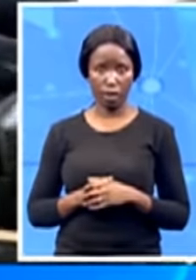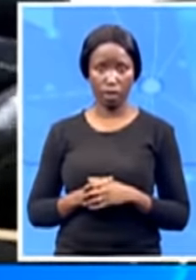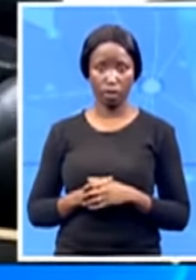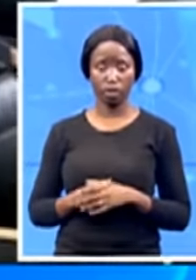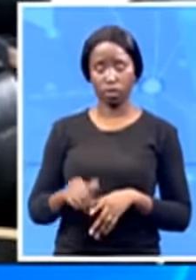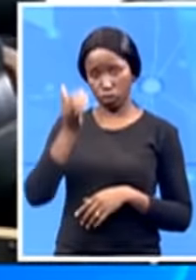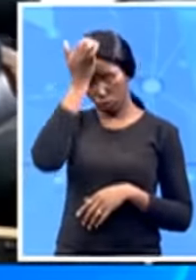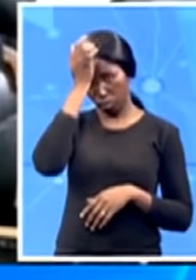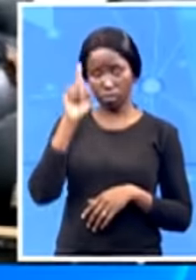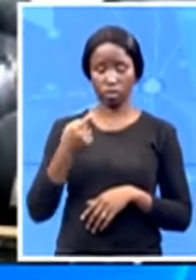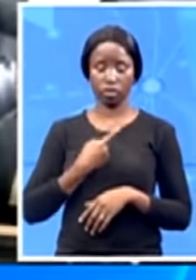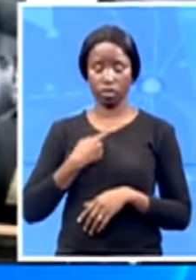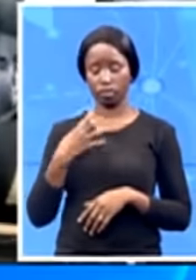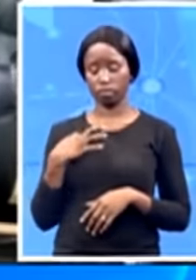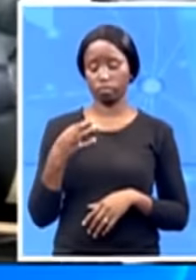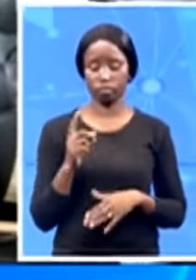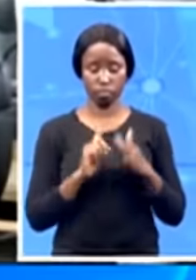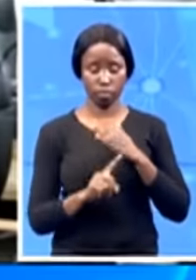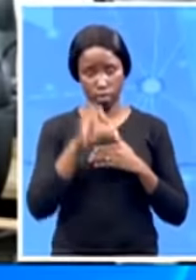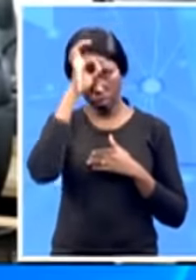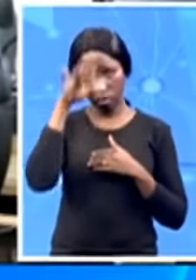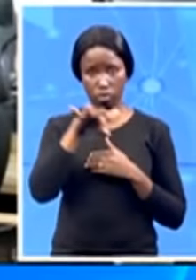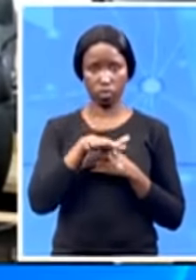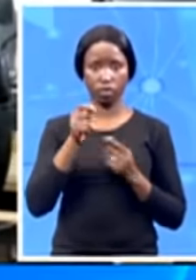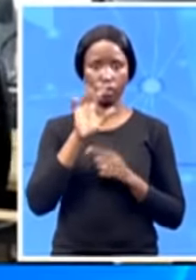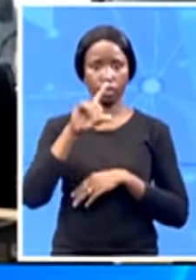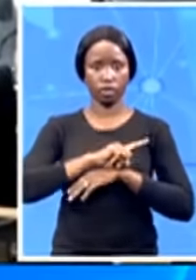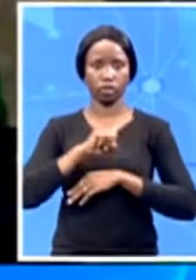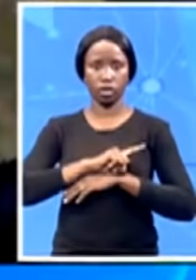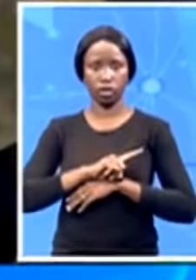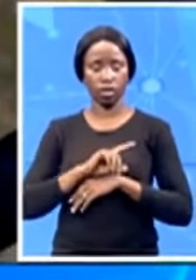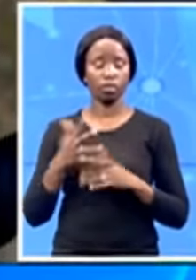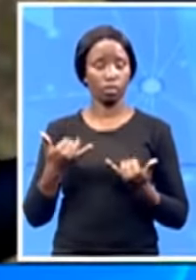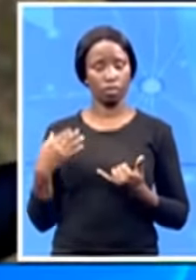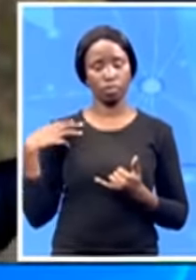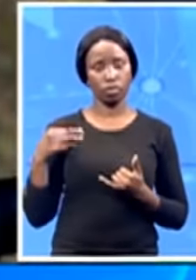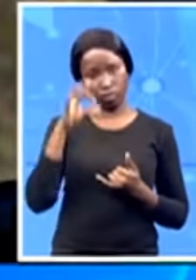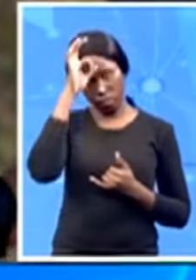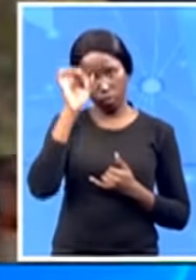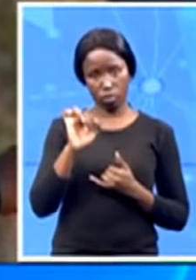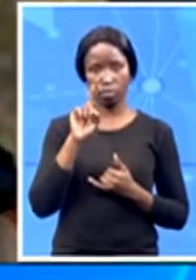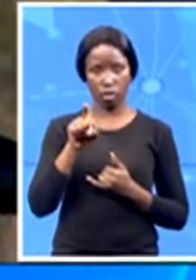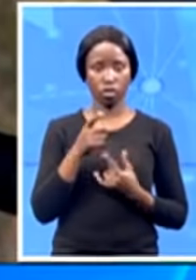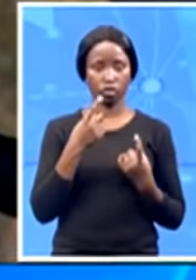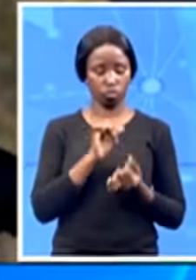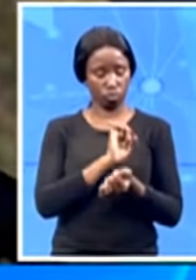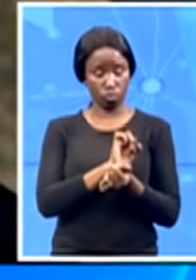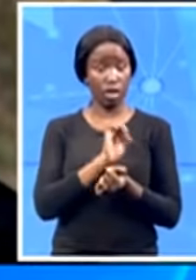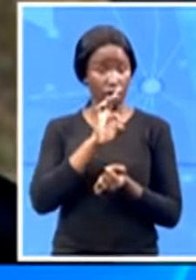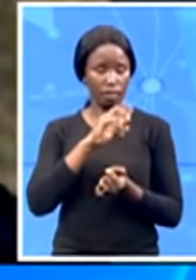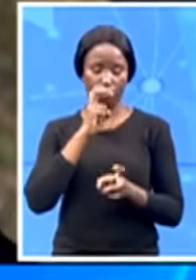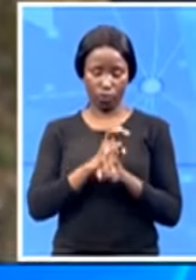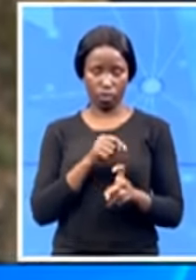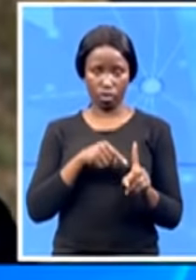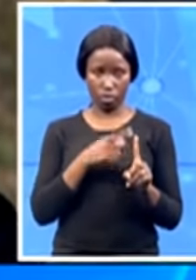5 days, failing which the Minister of Police must make an arrest. Mr. Jacob